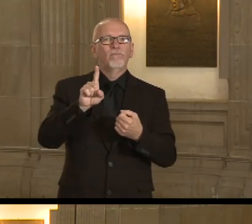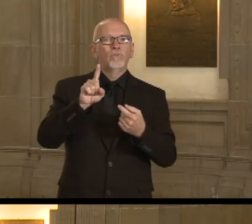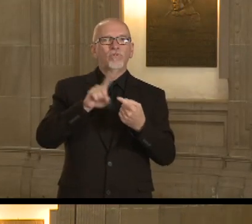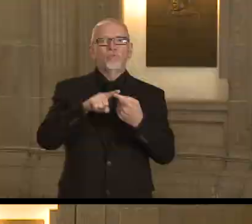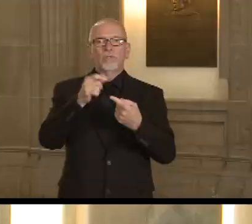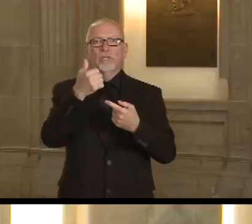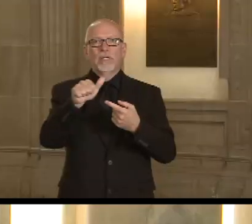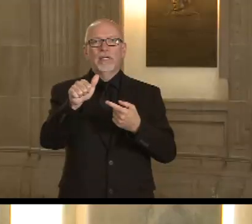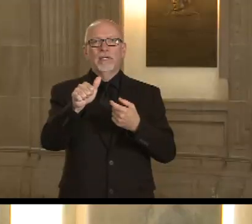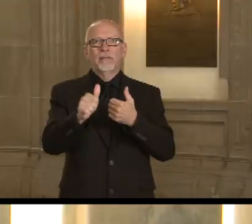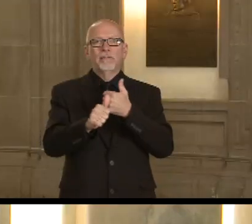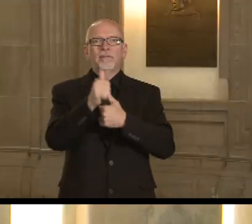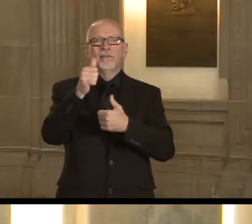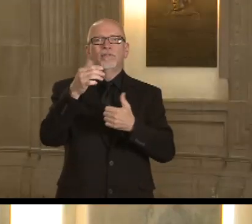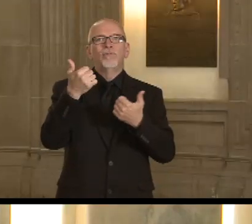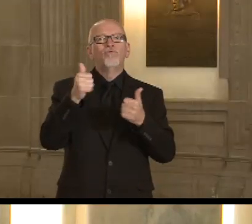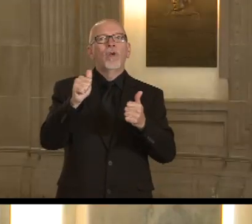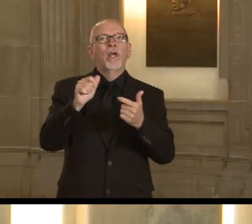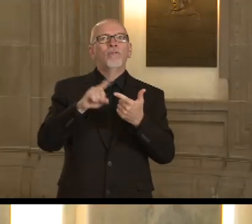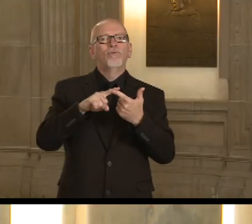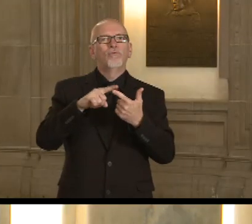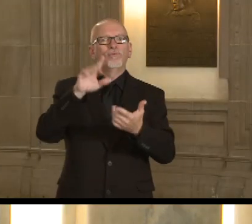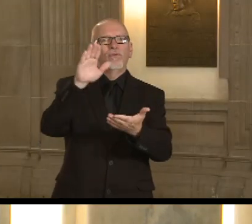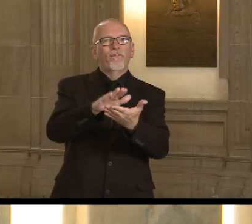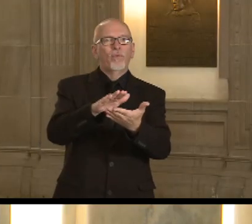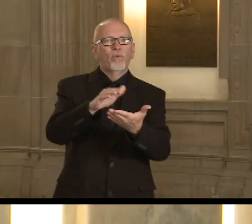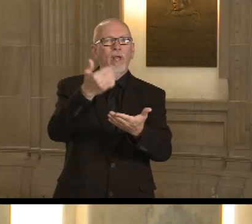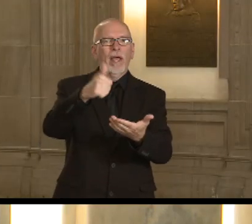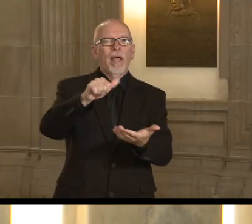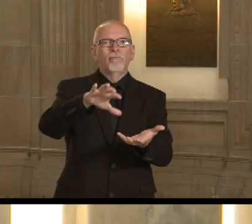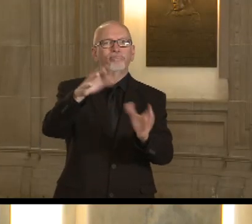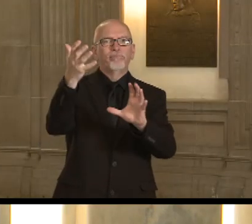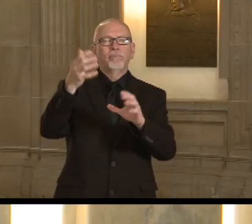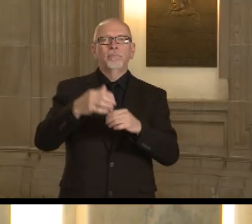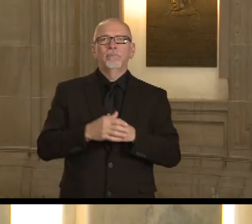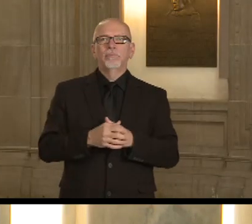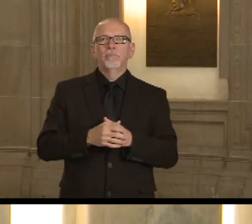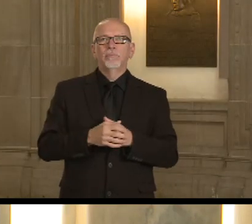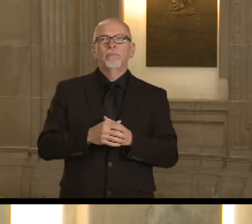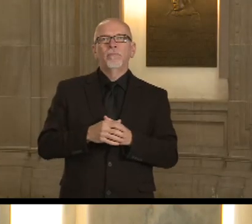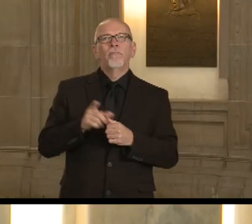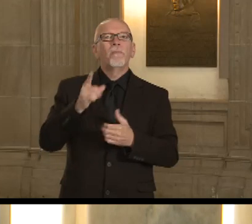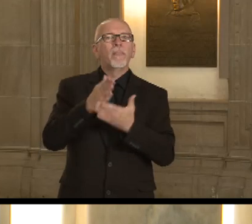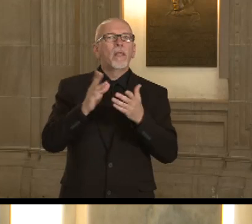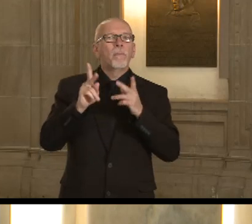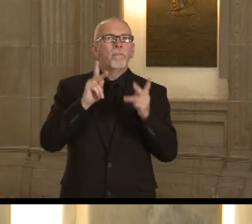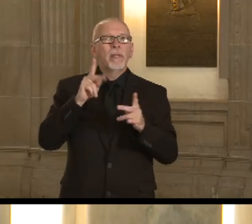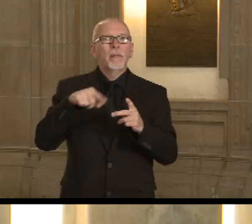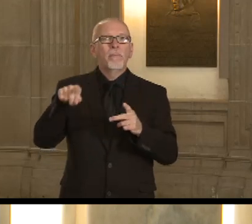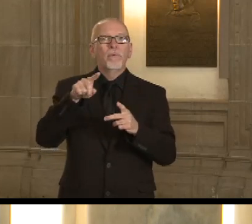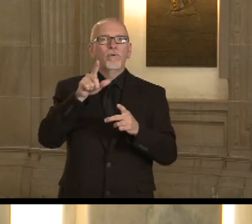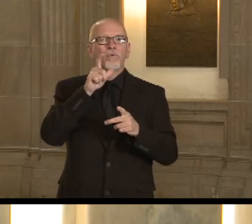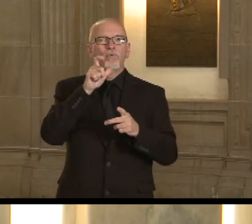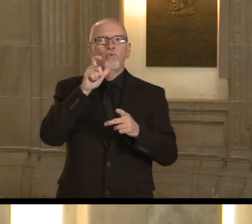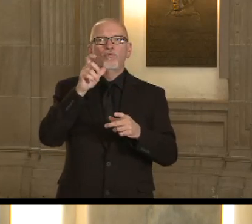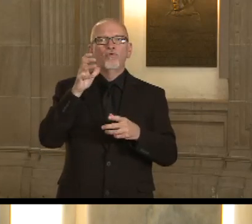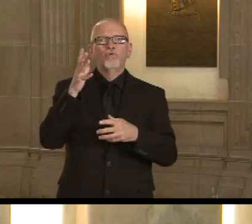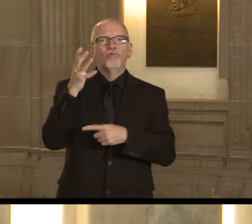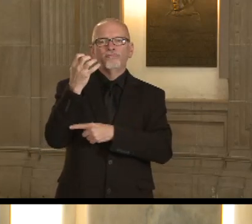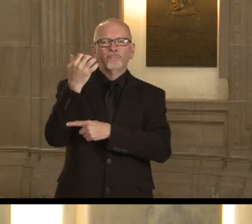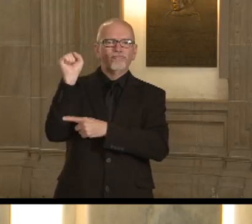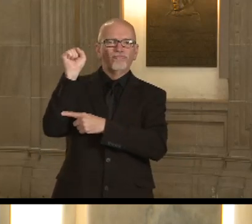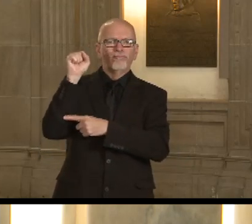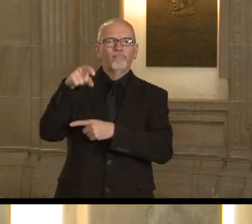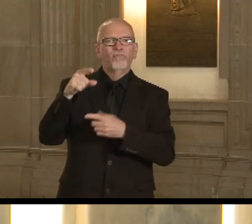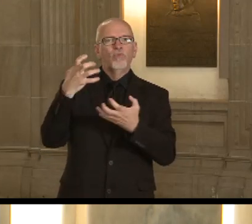danger in an effort to diffuse it. There are folks who are militant about